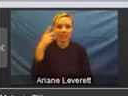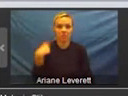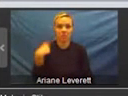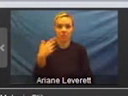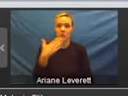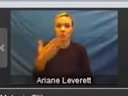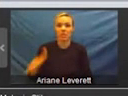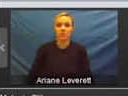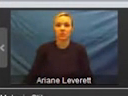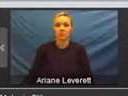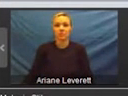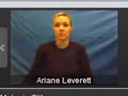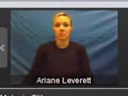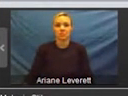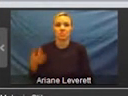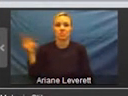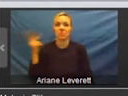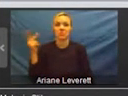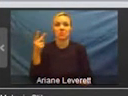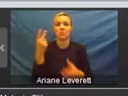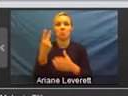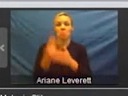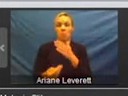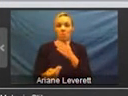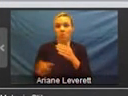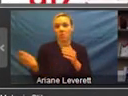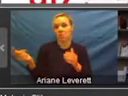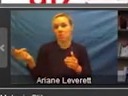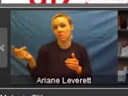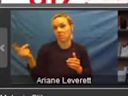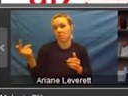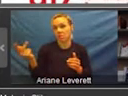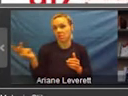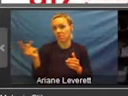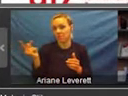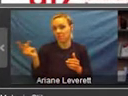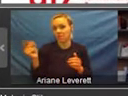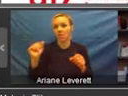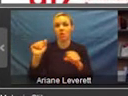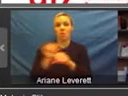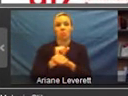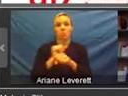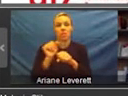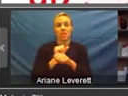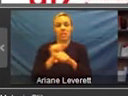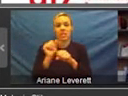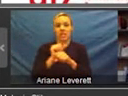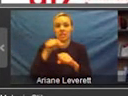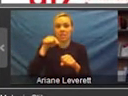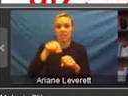We have both been working in this area for quite a while.